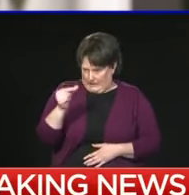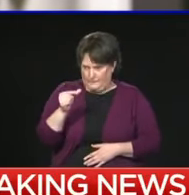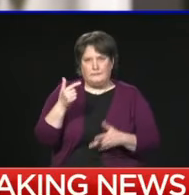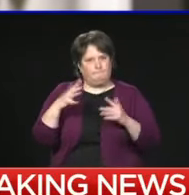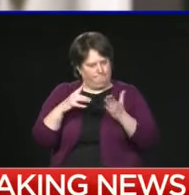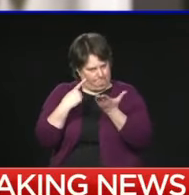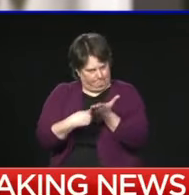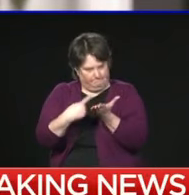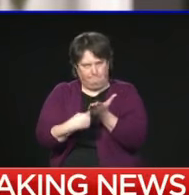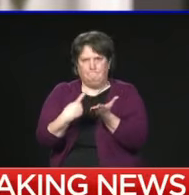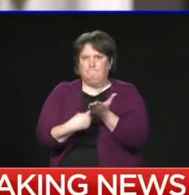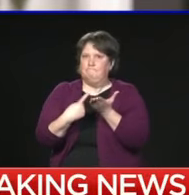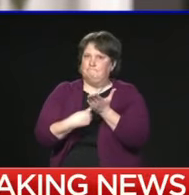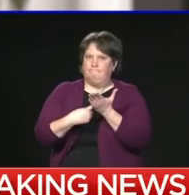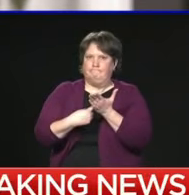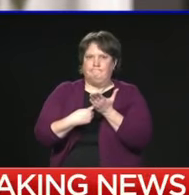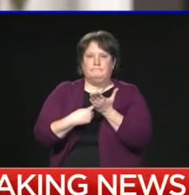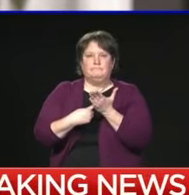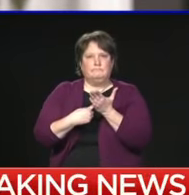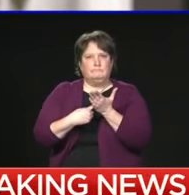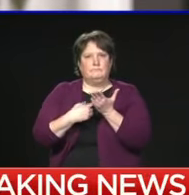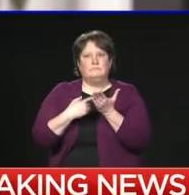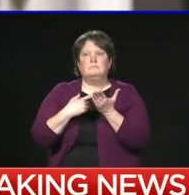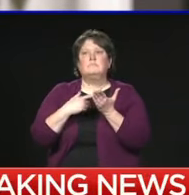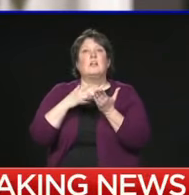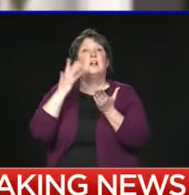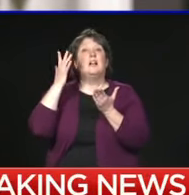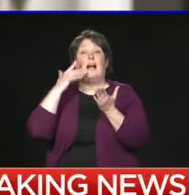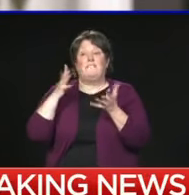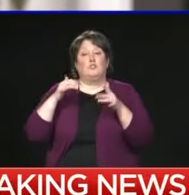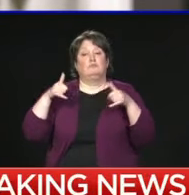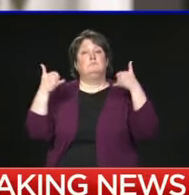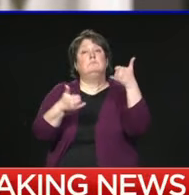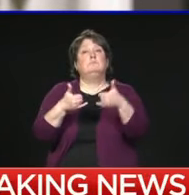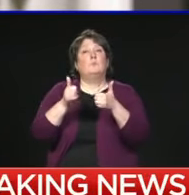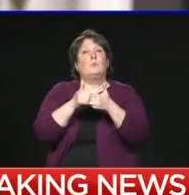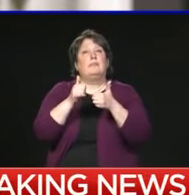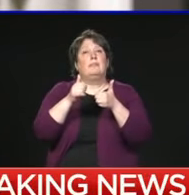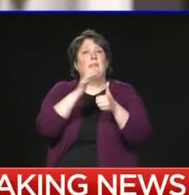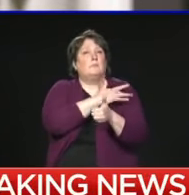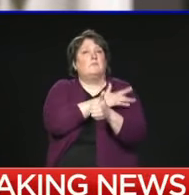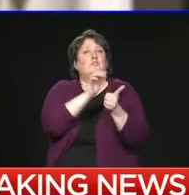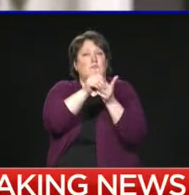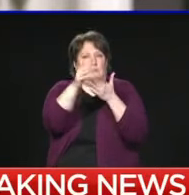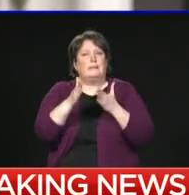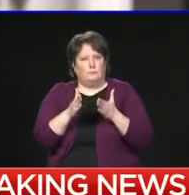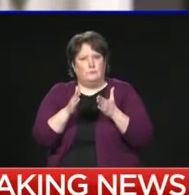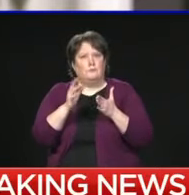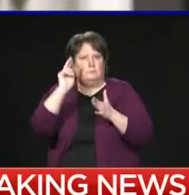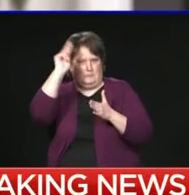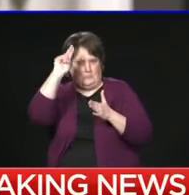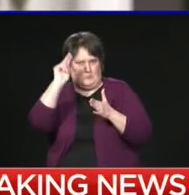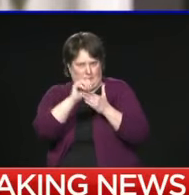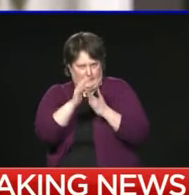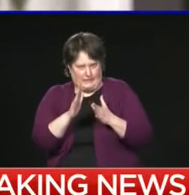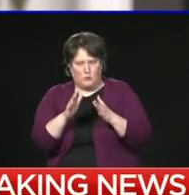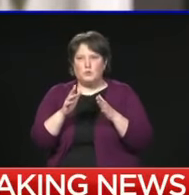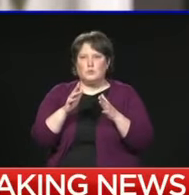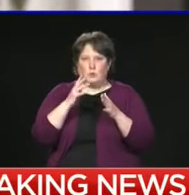have discussed at length, that we talked about at length during my conversation with the